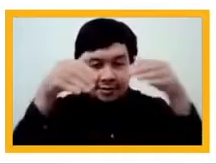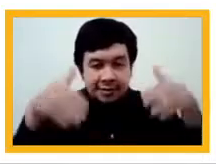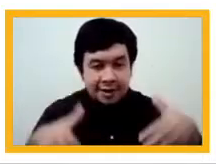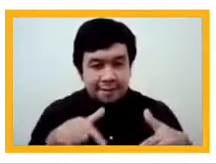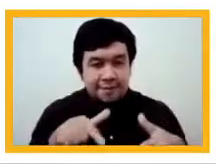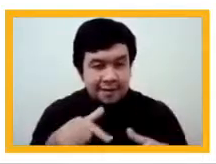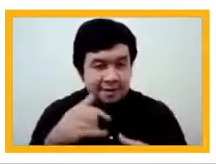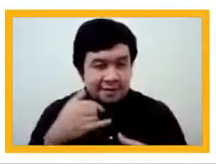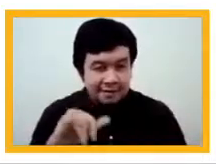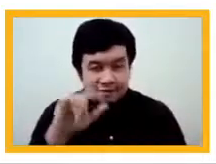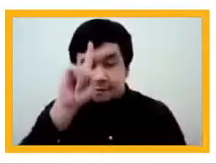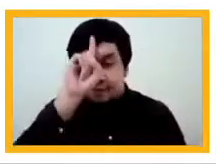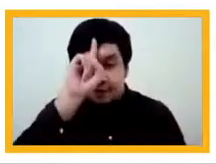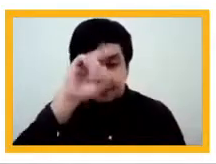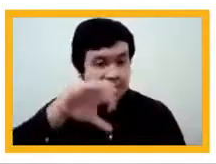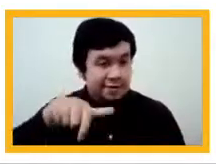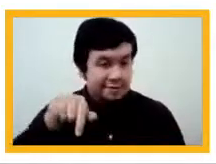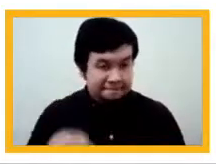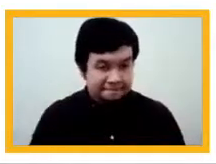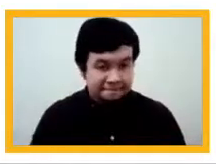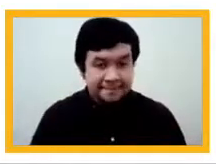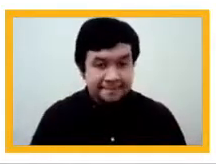constantly promoted by